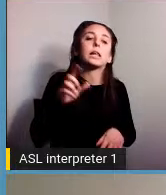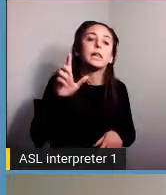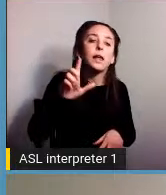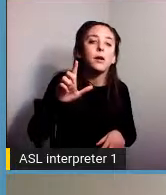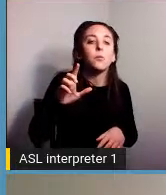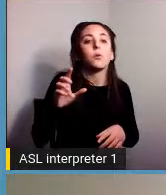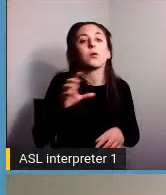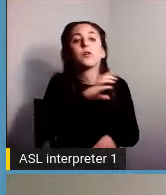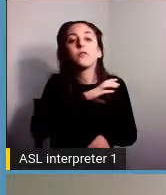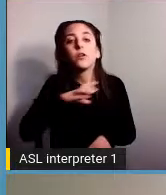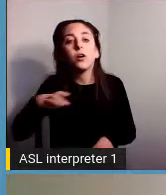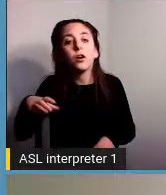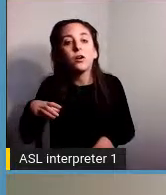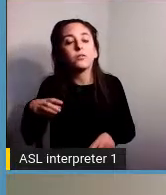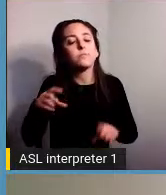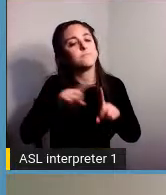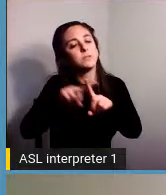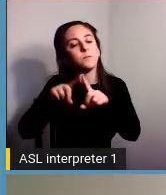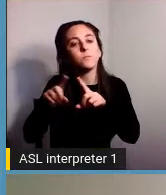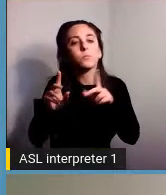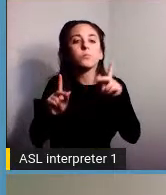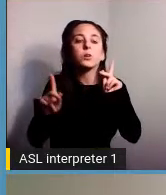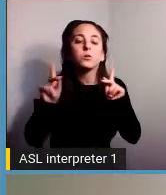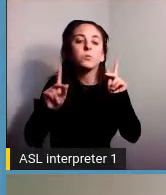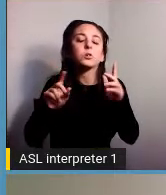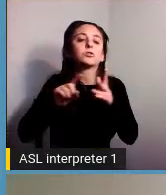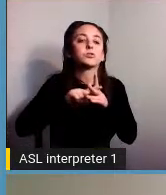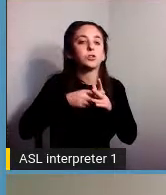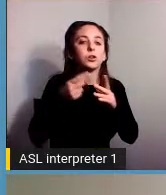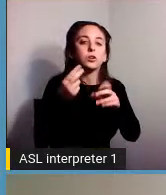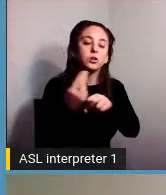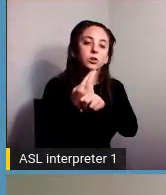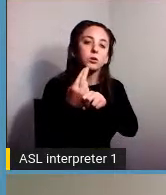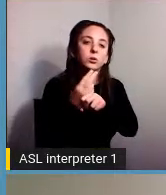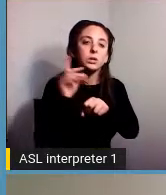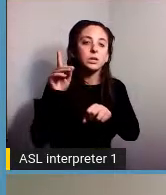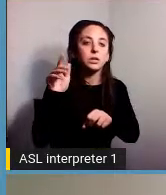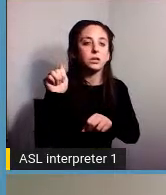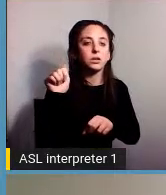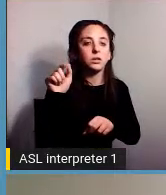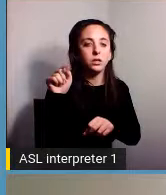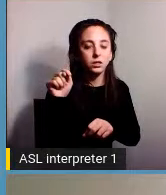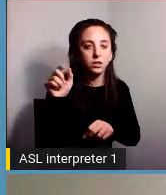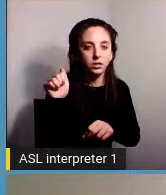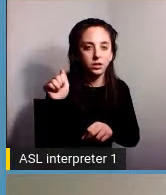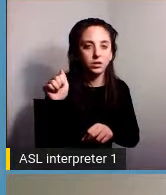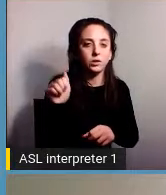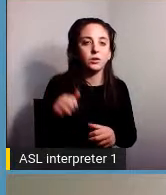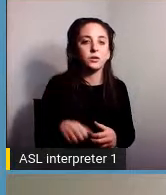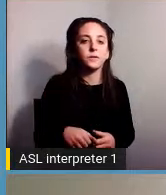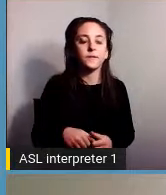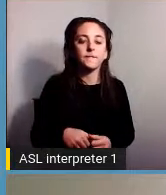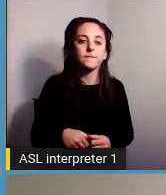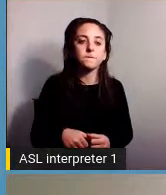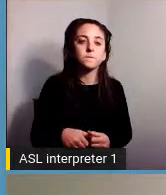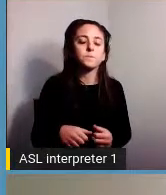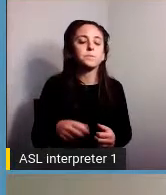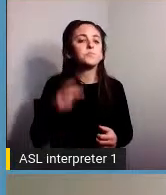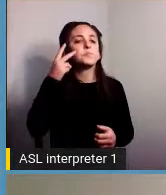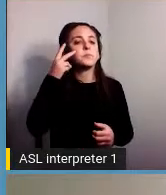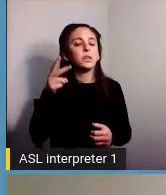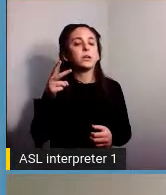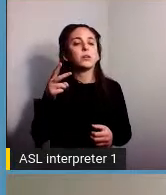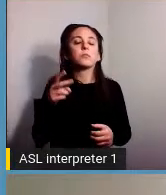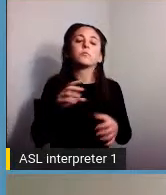at it. So in the US, we don't see as much adoption of the CRM mapped linked data. We do see a lot of linked data.